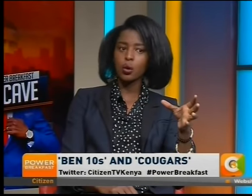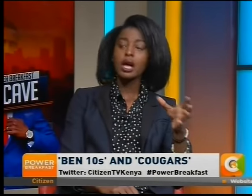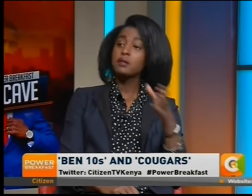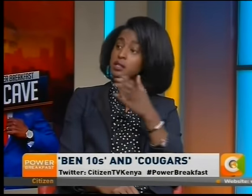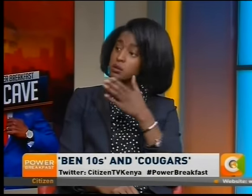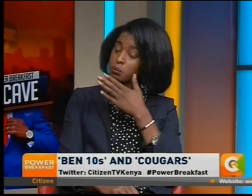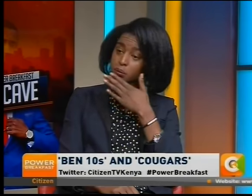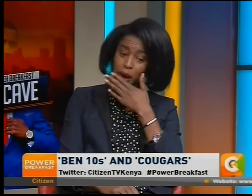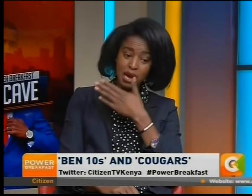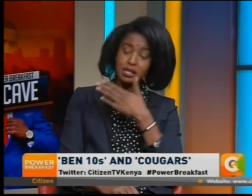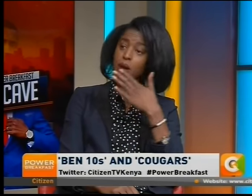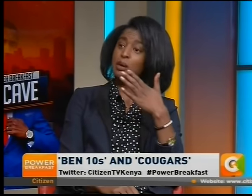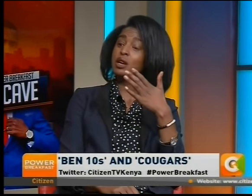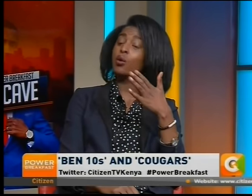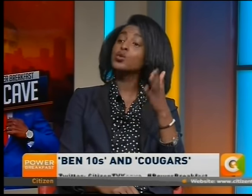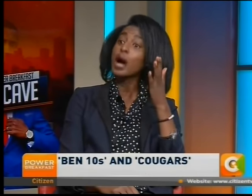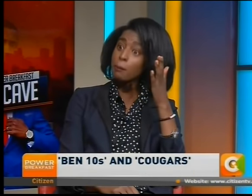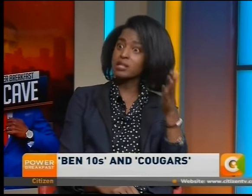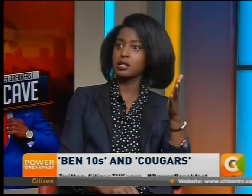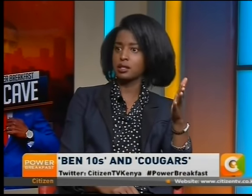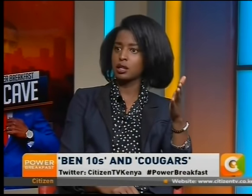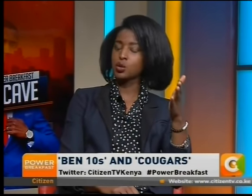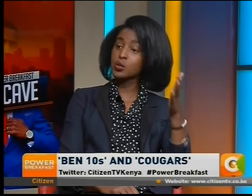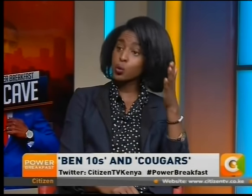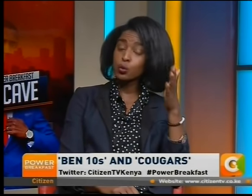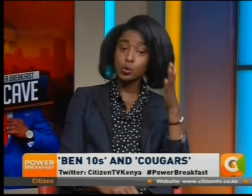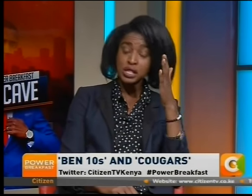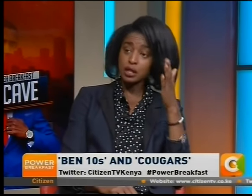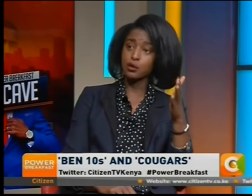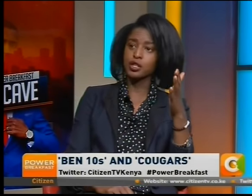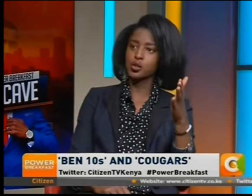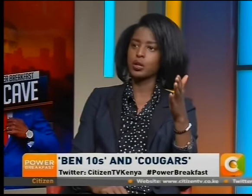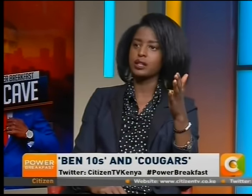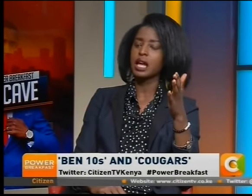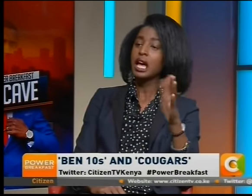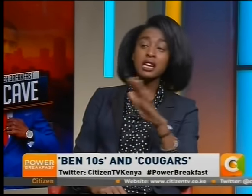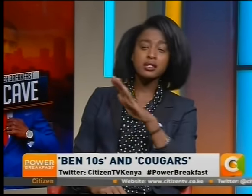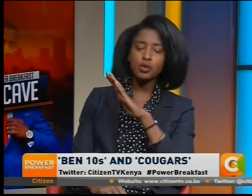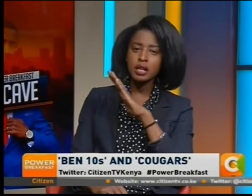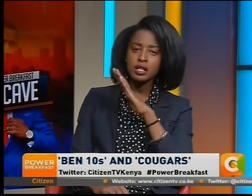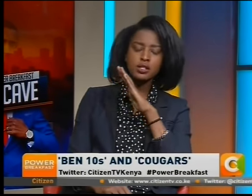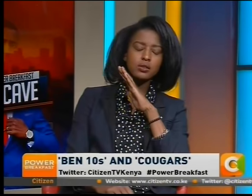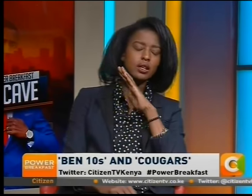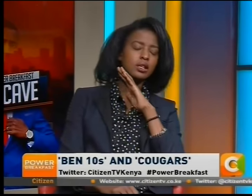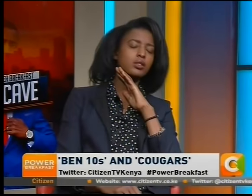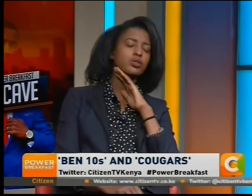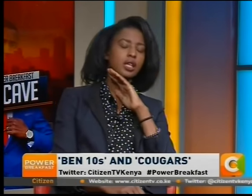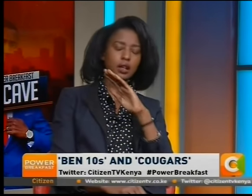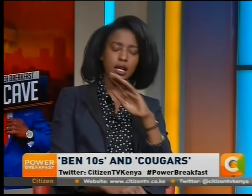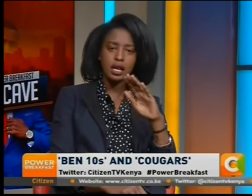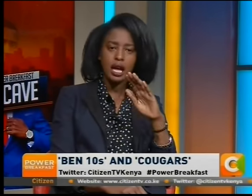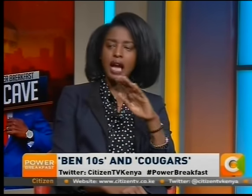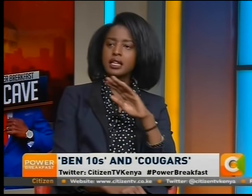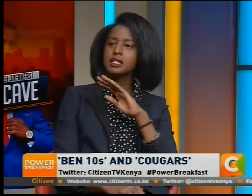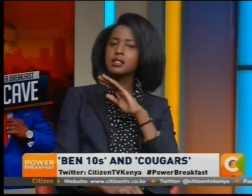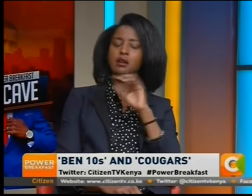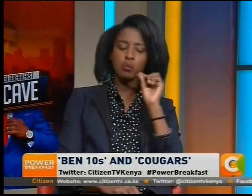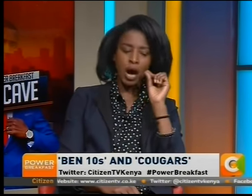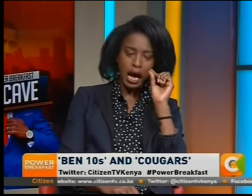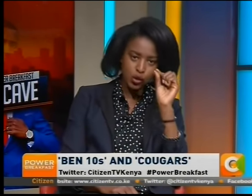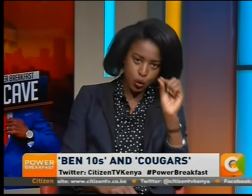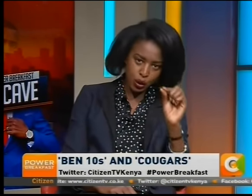with you. These babas and mamas are going to campuses to search for these students. It is ridiculous. And it